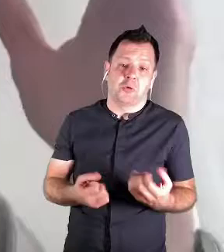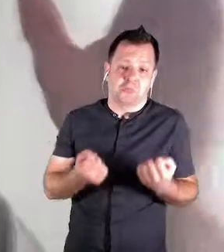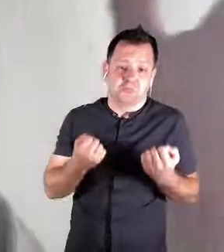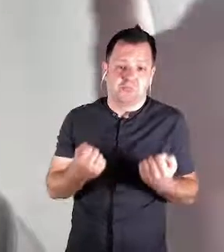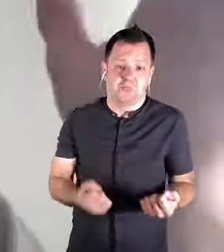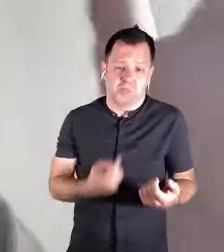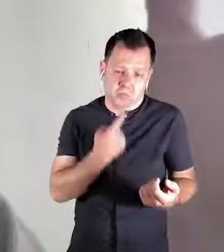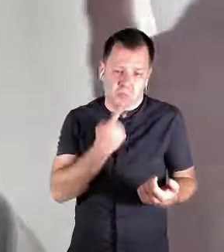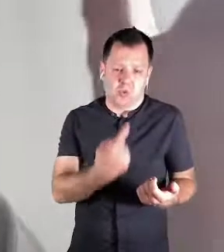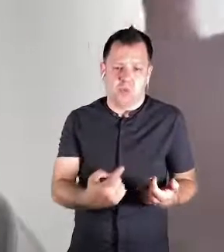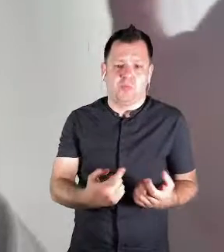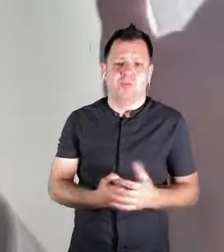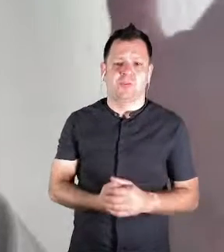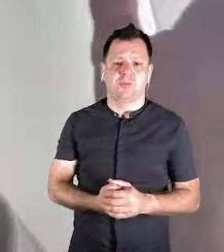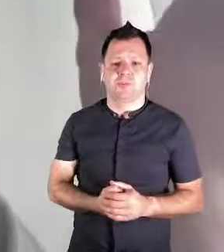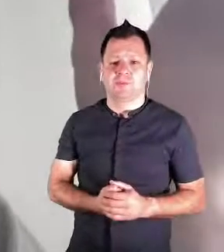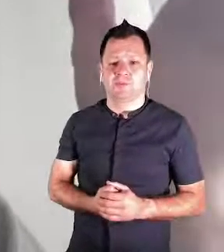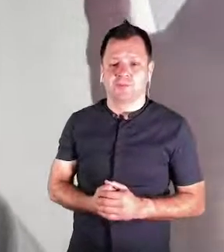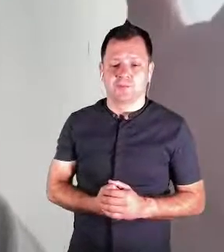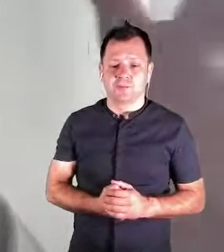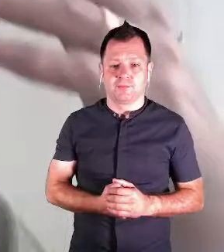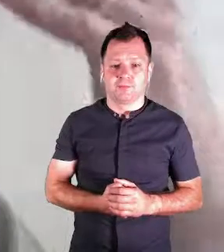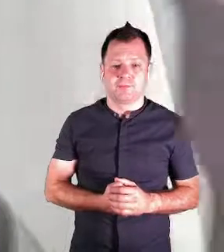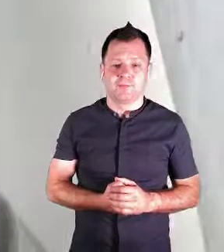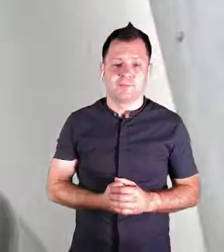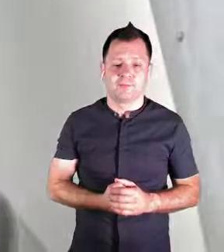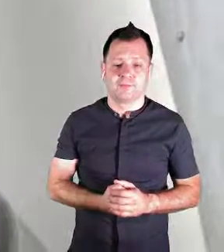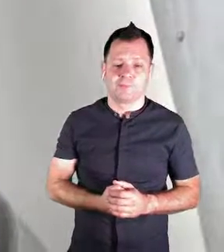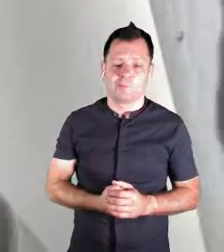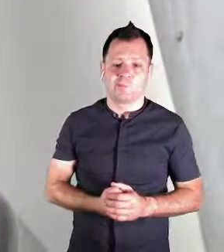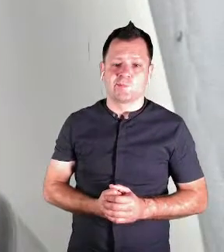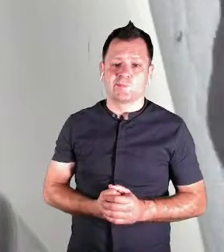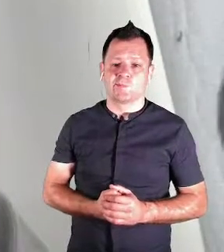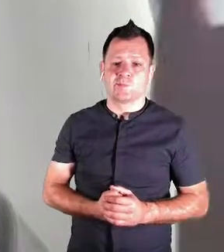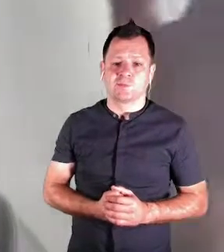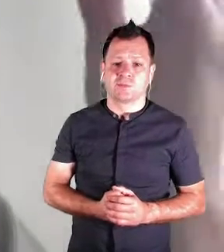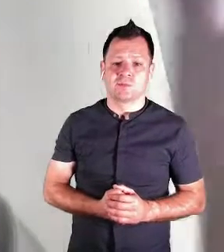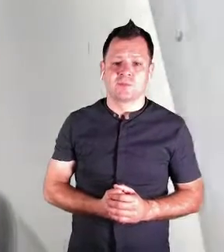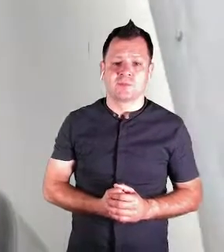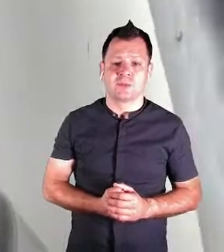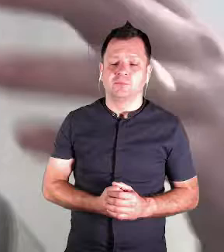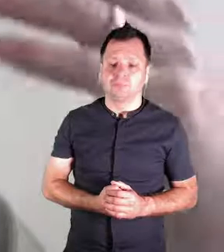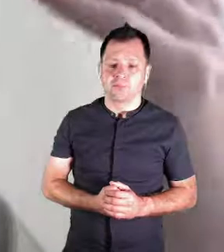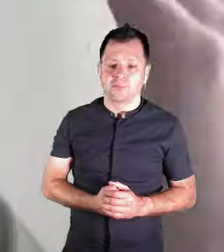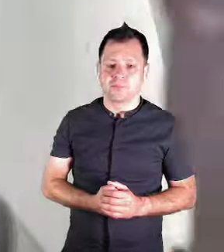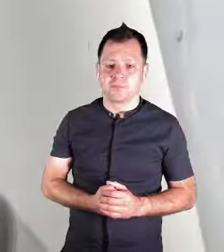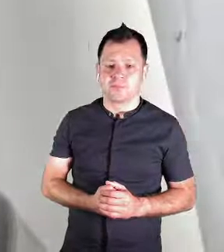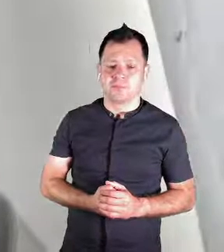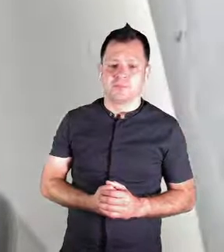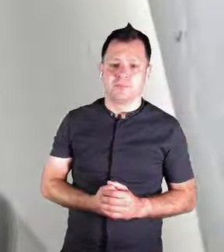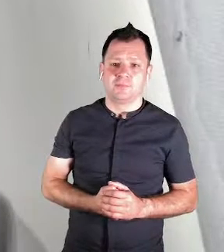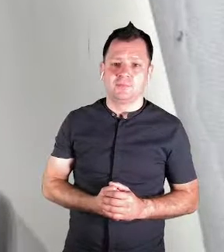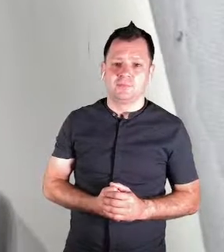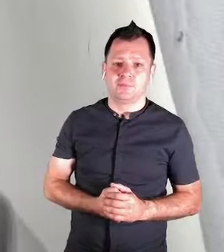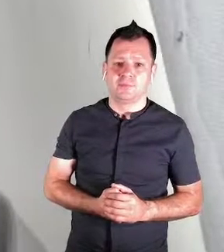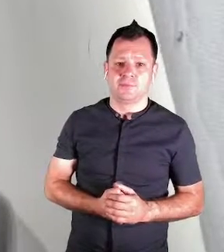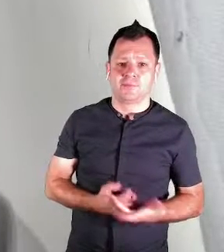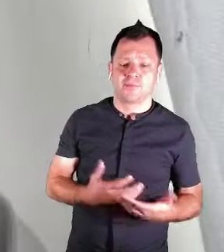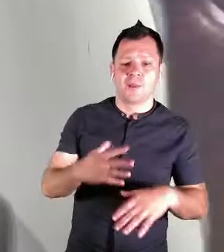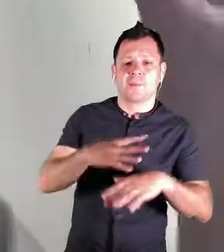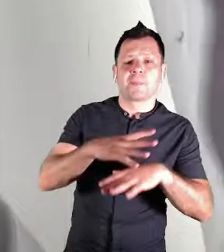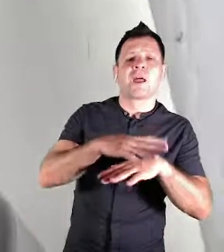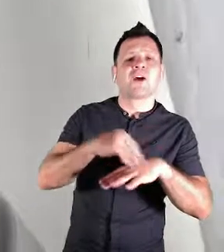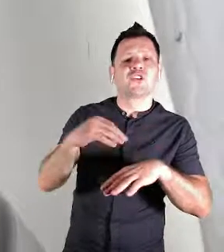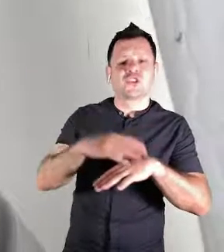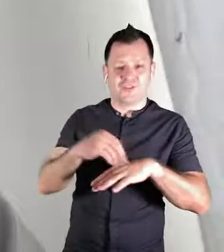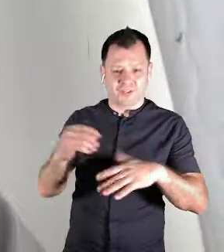Sweden has some kind of idea that Sweden is a very modern country. That has